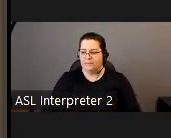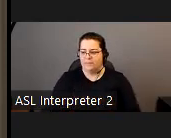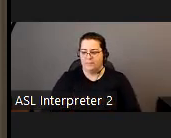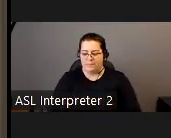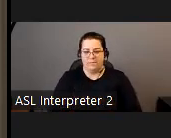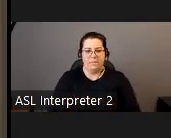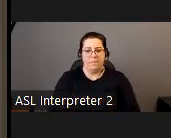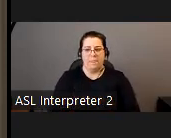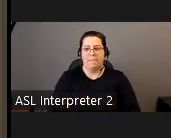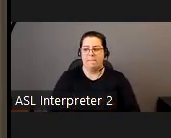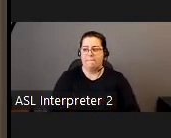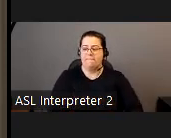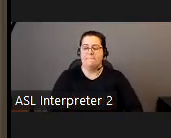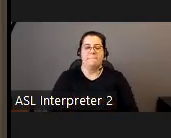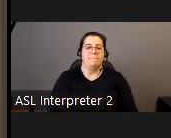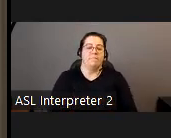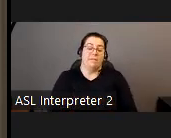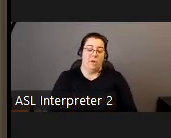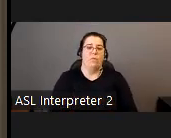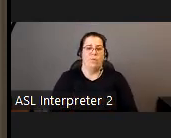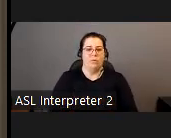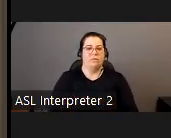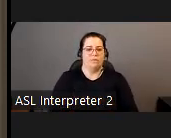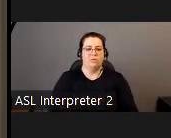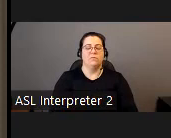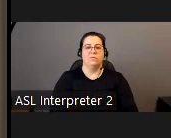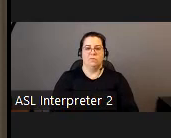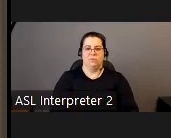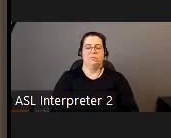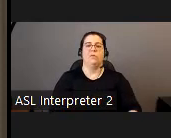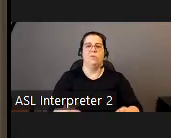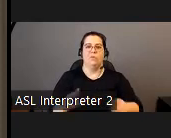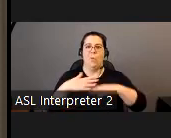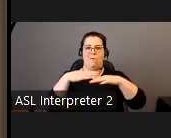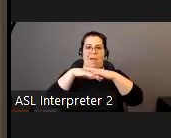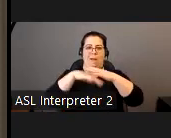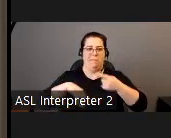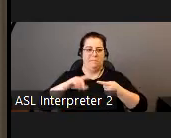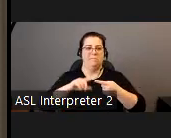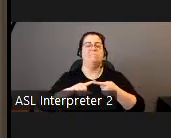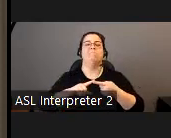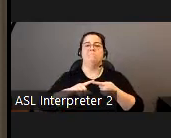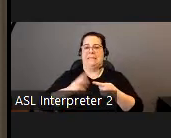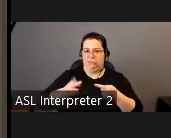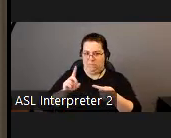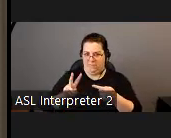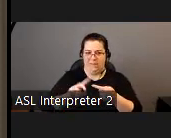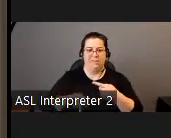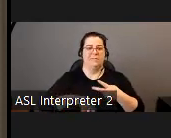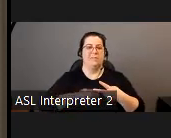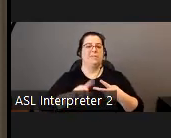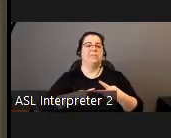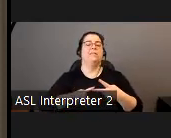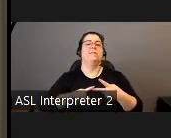So the collision points, right? History of domestic violence, the estranged relationships. There's now a dementia diagnosis for